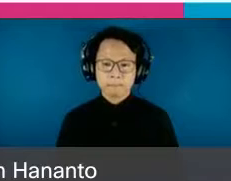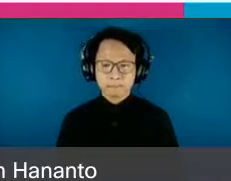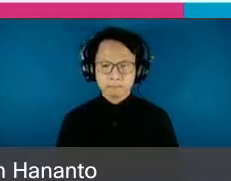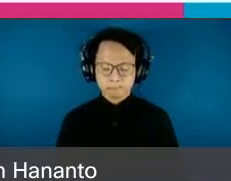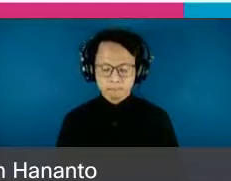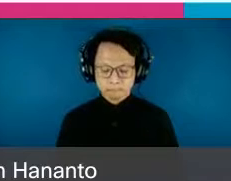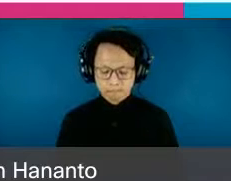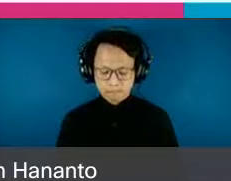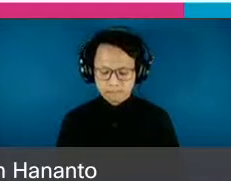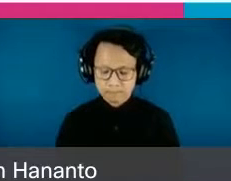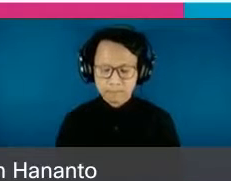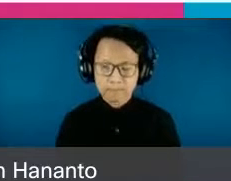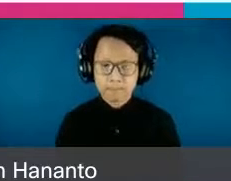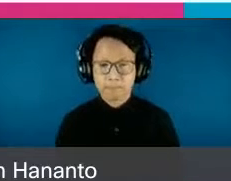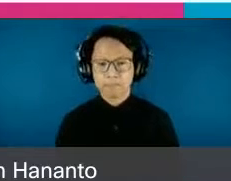Everyone, welcome to the